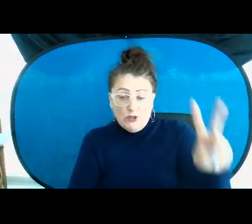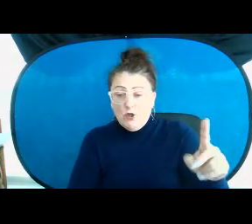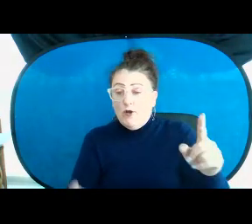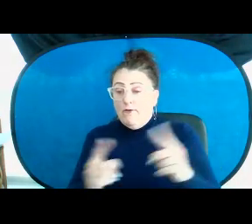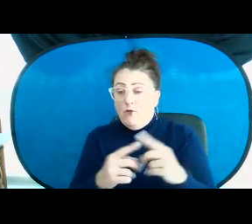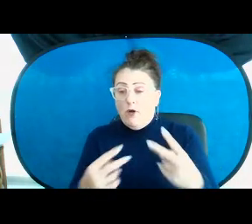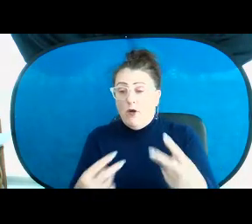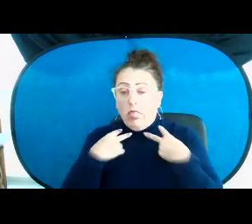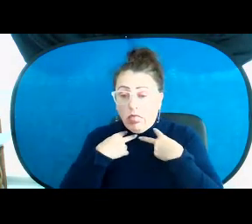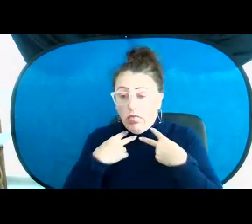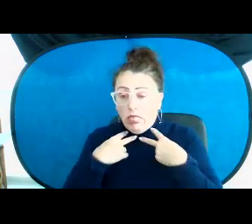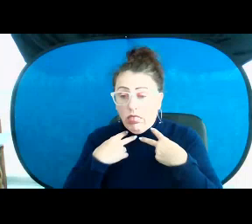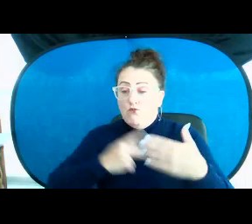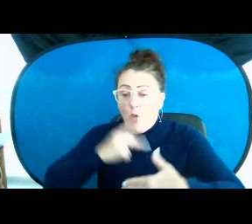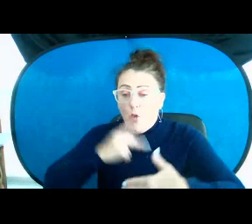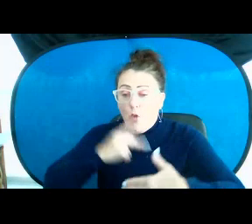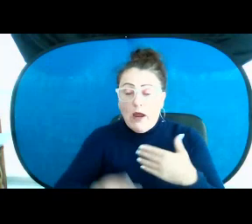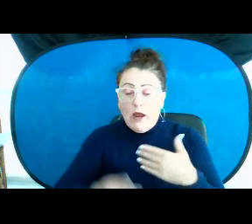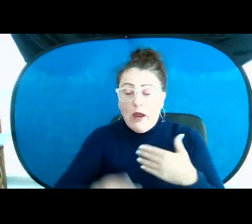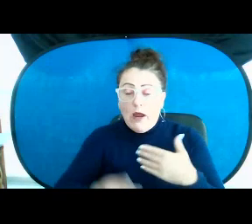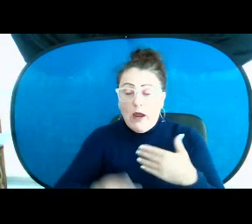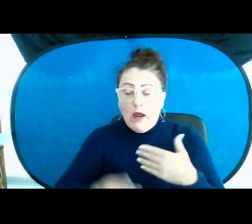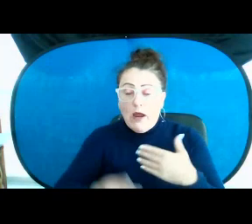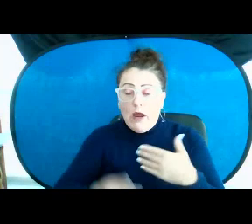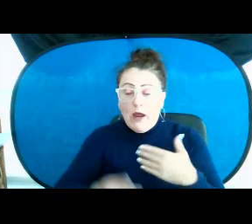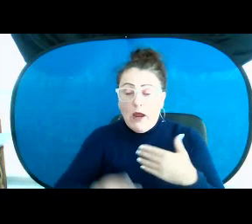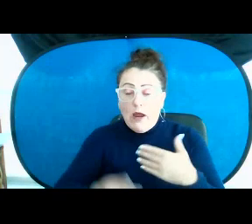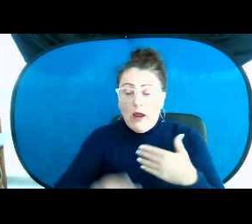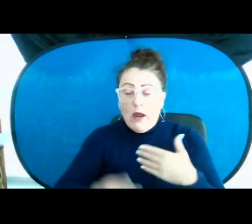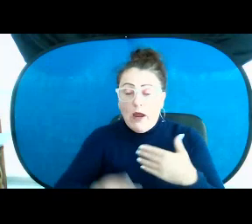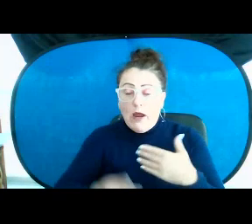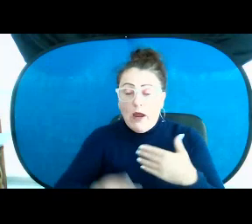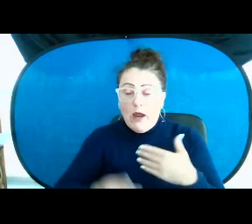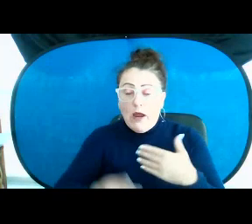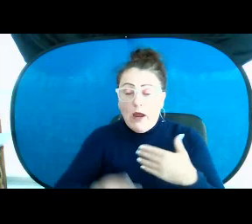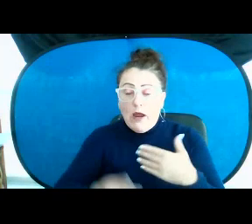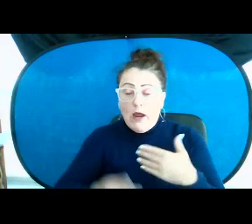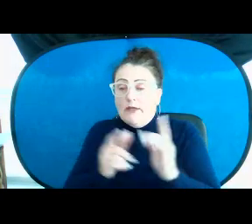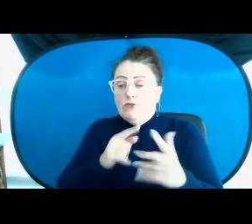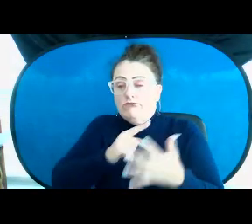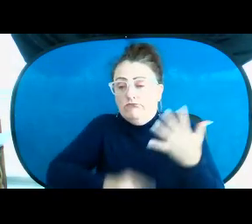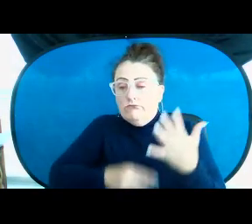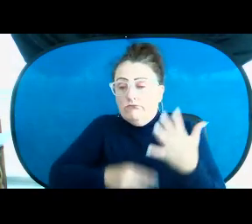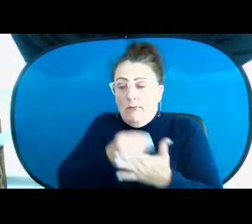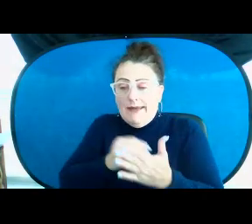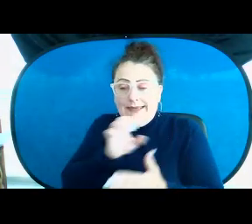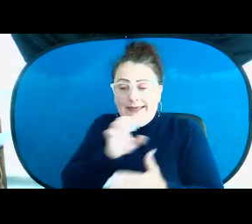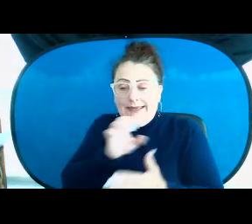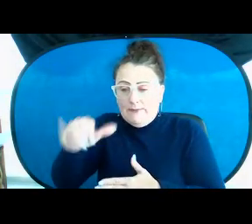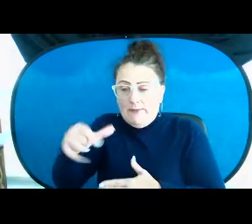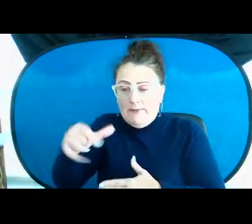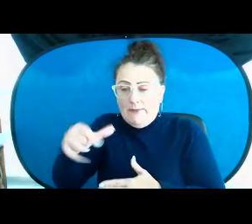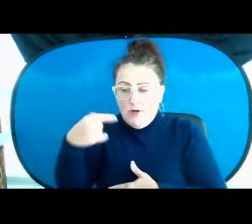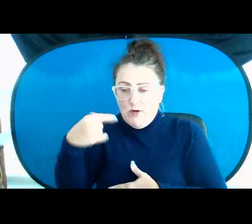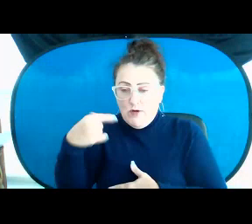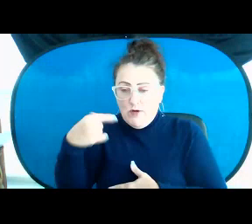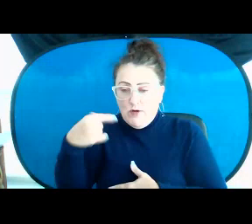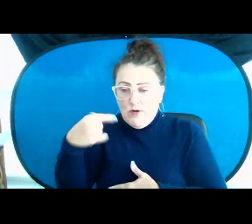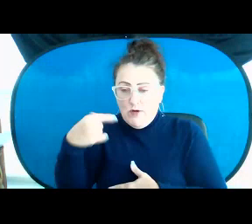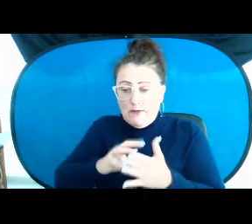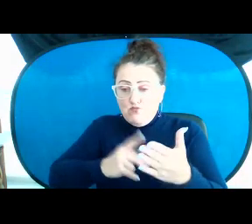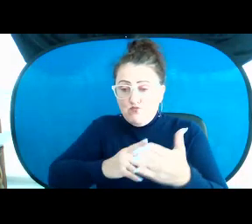as provided in the book item. Tab 109 is an amendment to the multi-funded East Bay Greenway Multimodal North Segment